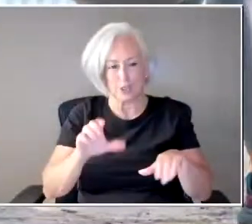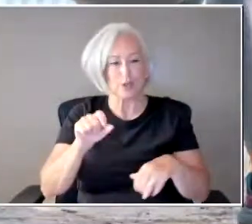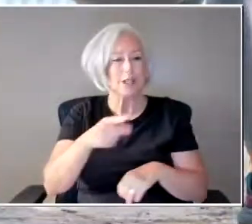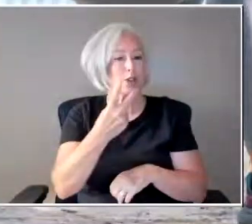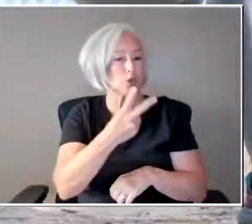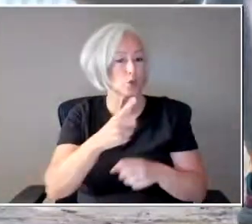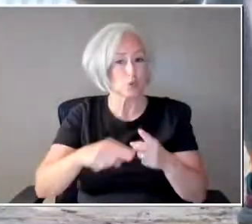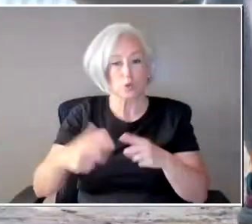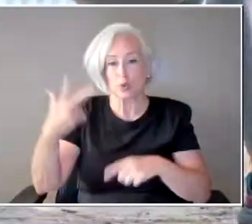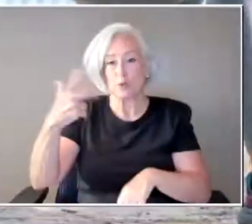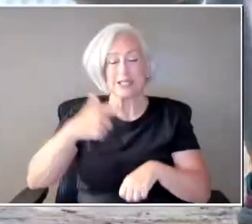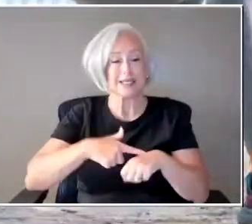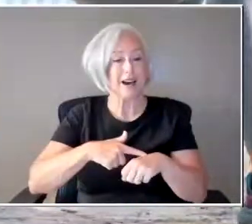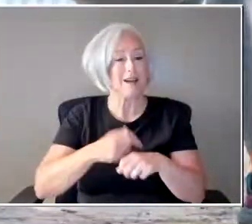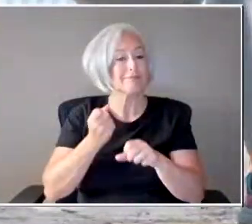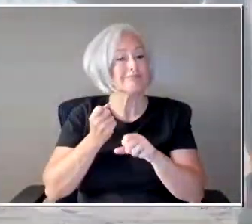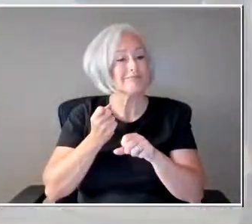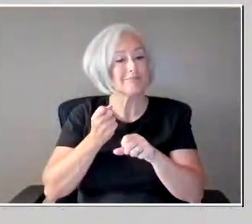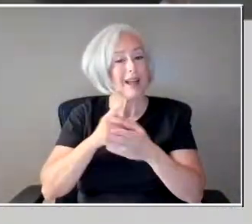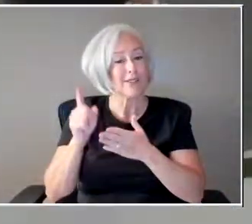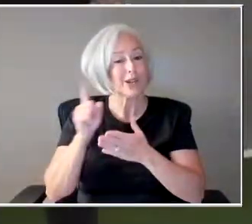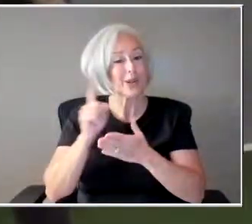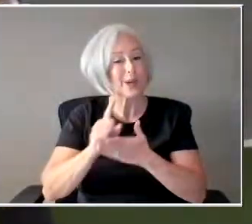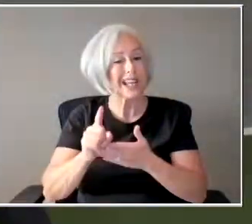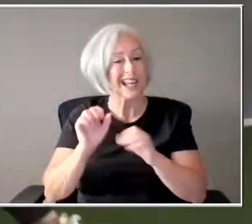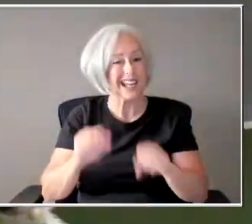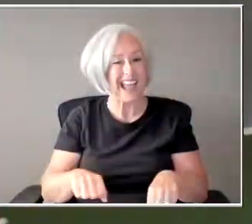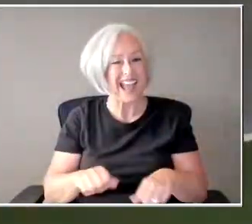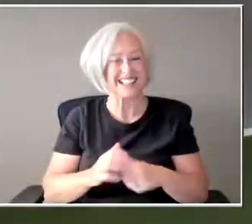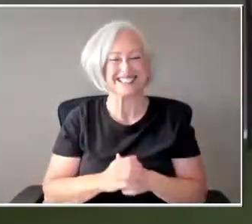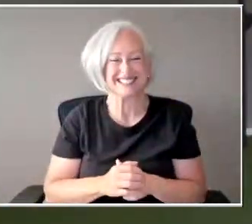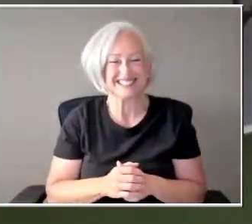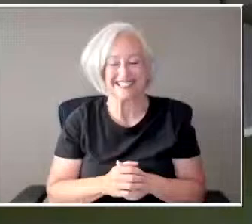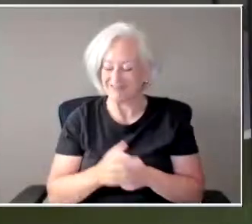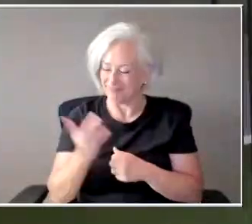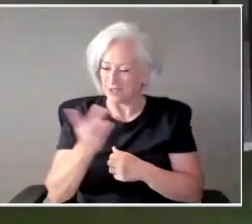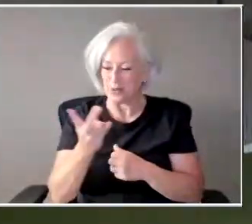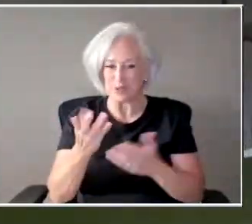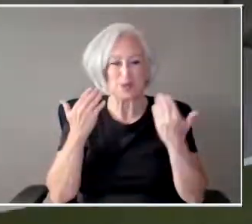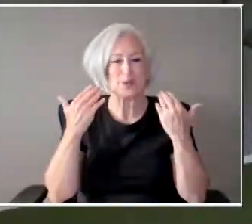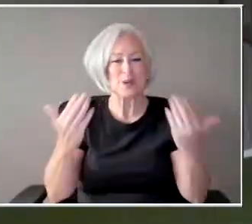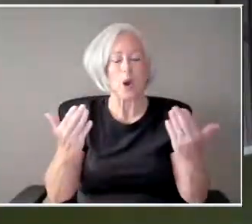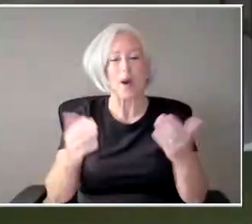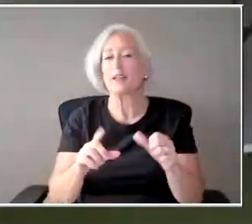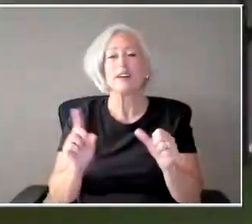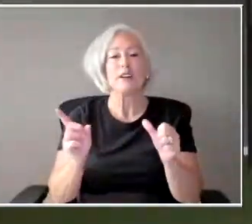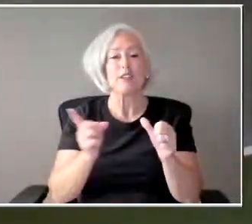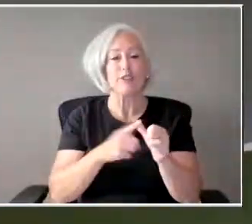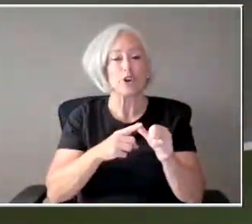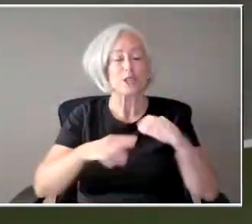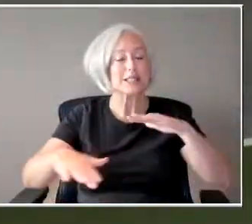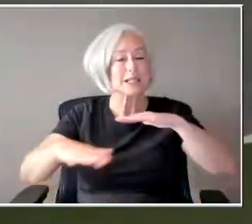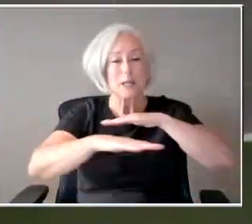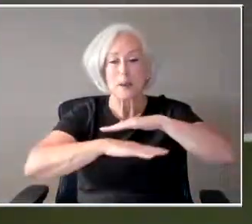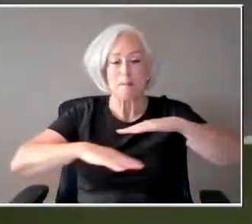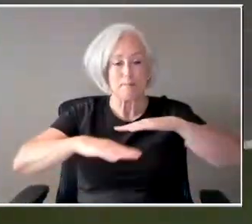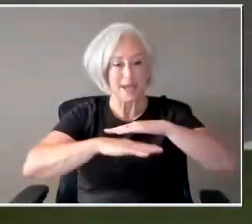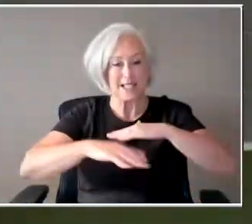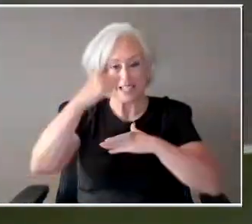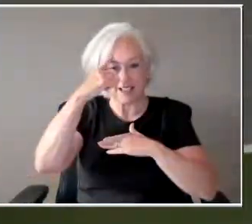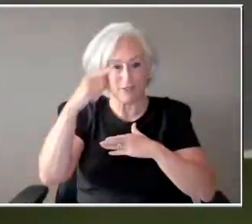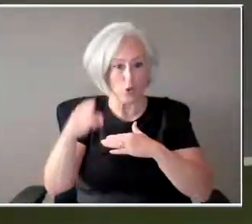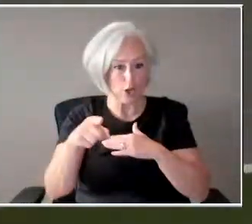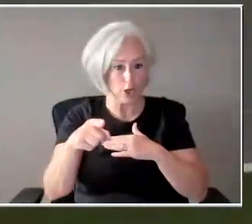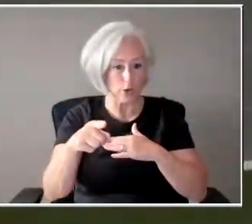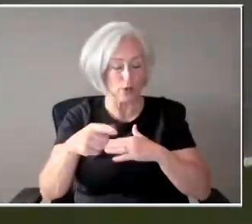All right, let's do it. I'm ready. All right, I'll let you two take it away. Okay, so we're going to start very basic. It's going to be very easy for you, but we're going to start here at this chair.